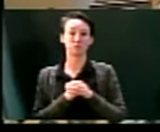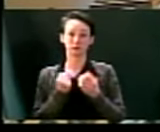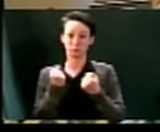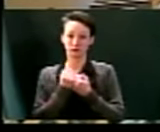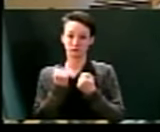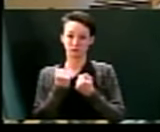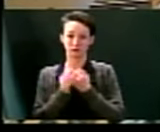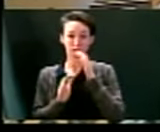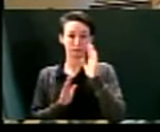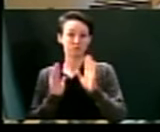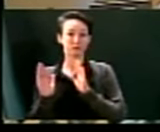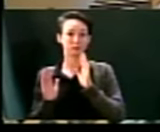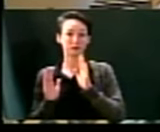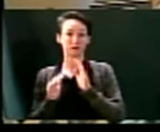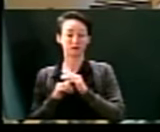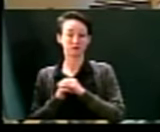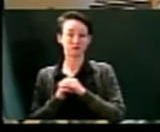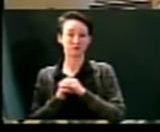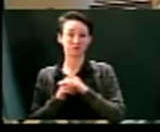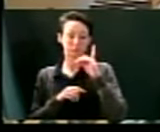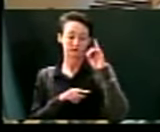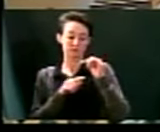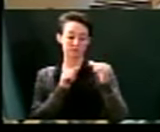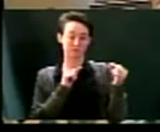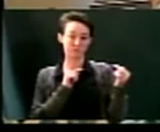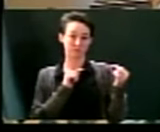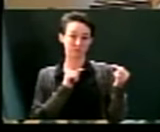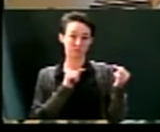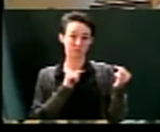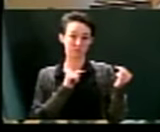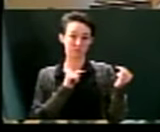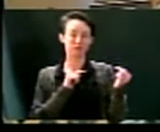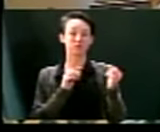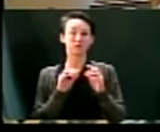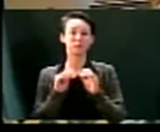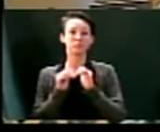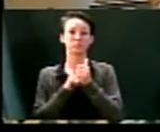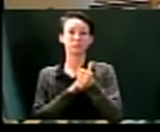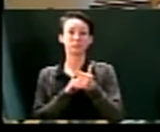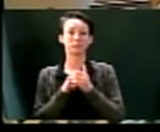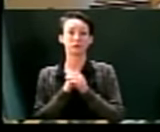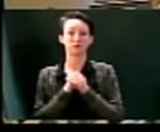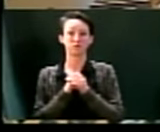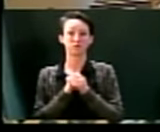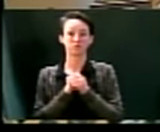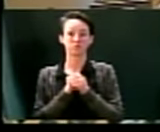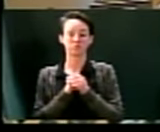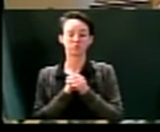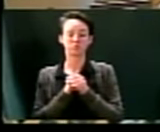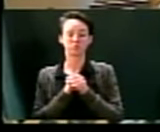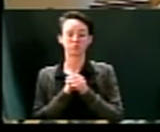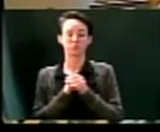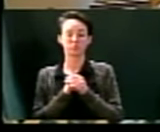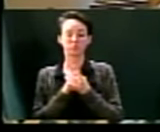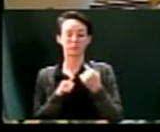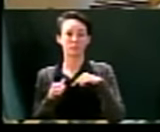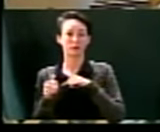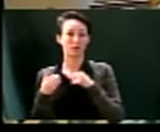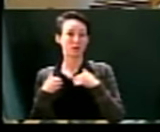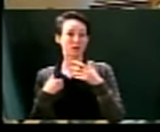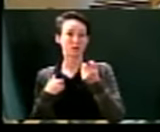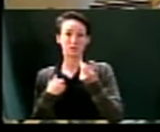in favor say aye. Aye. Aye. All opposed? Motion carries. We have